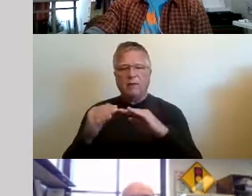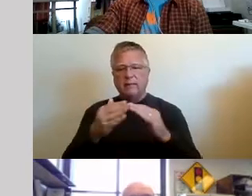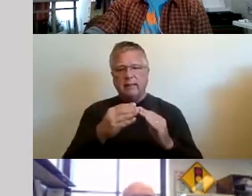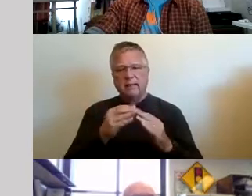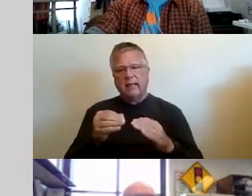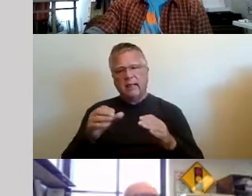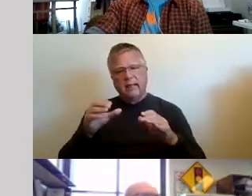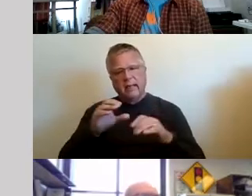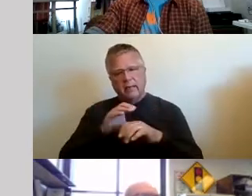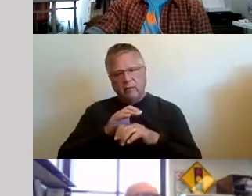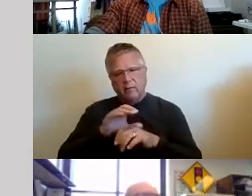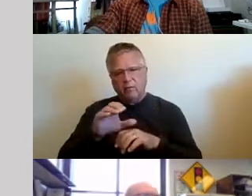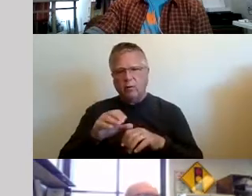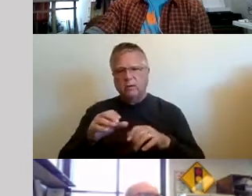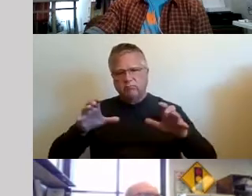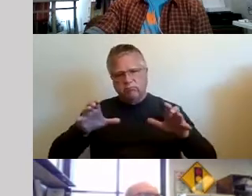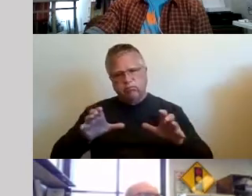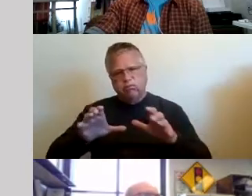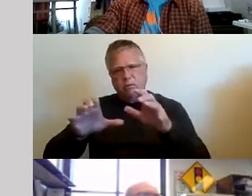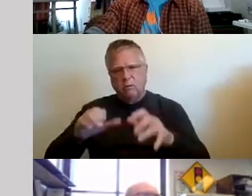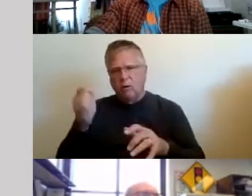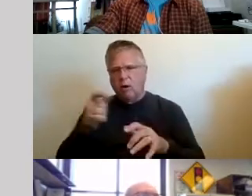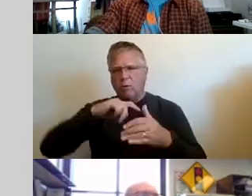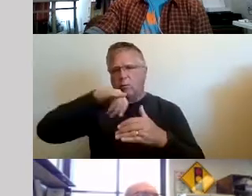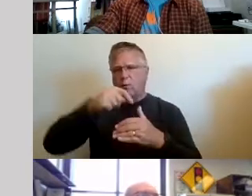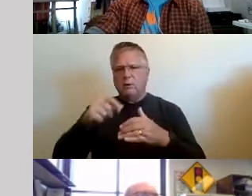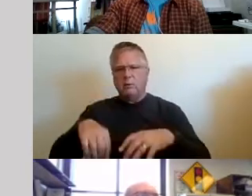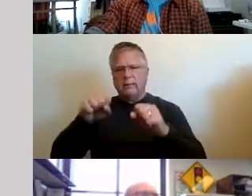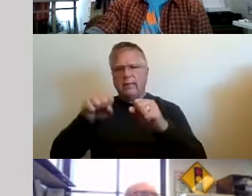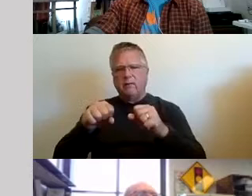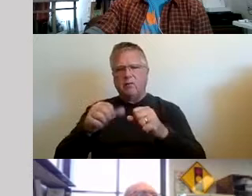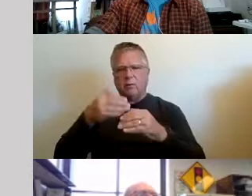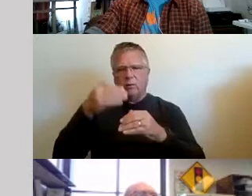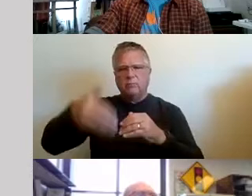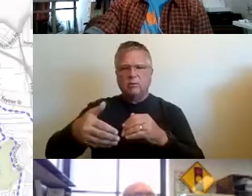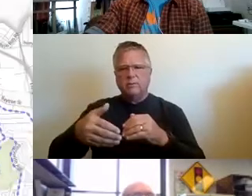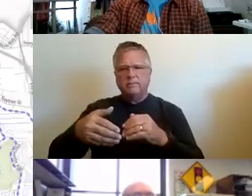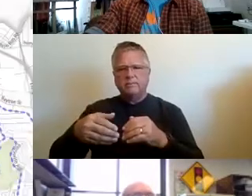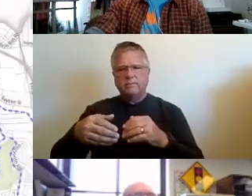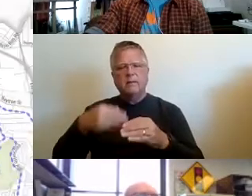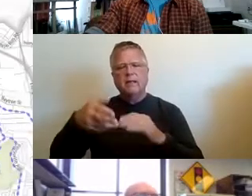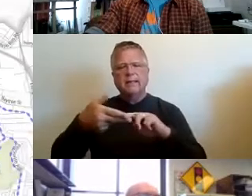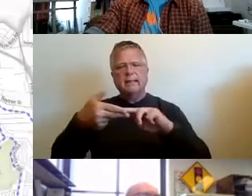all the policies and the projects that we take from here. Next slide, please.